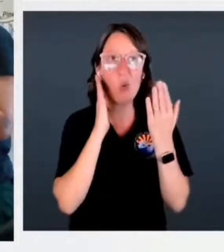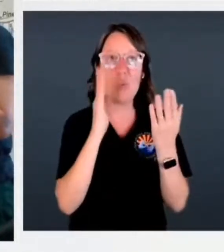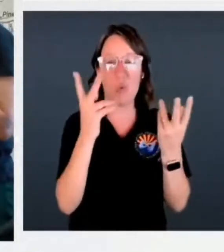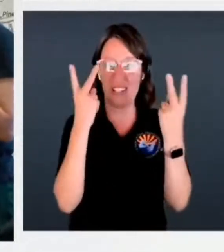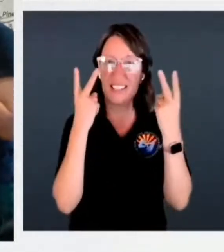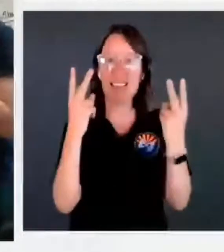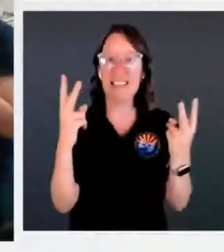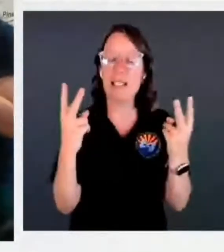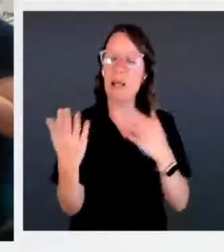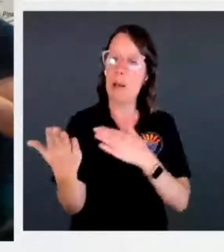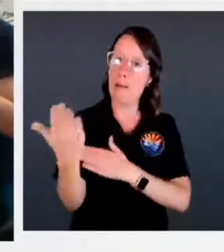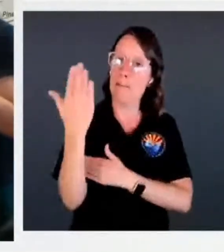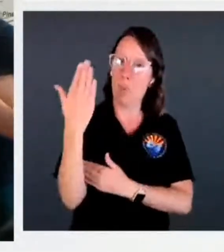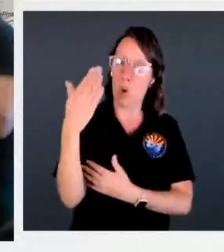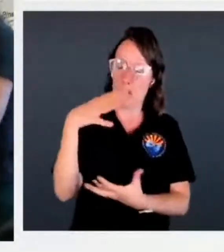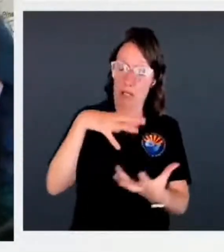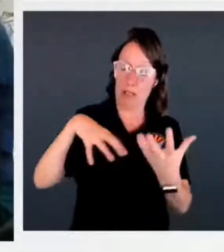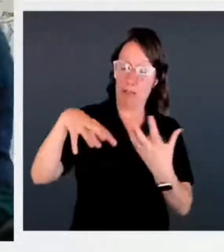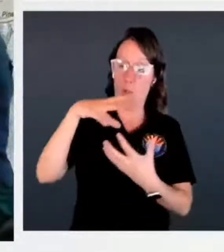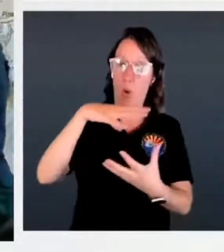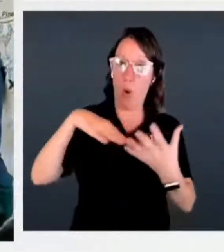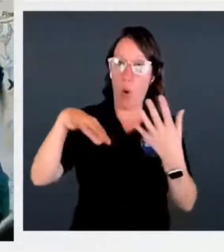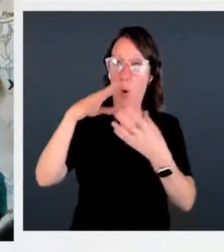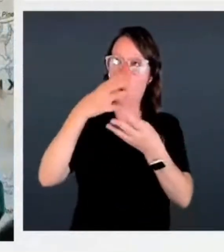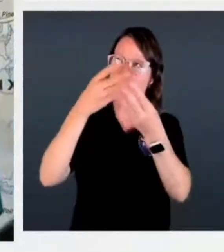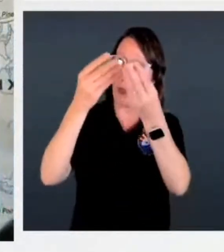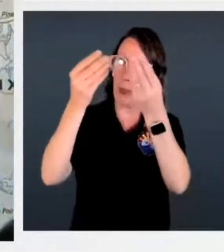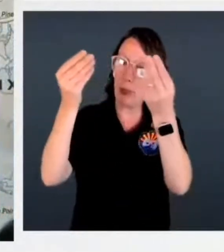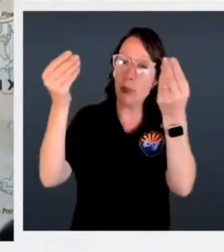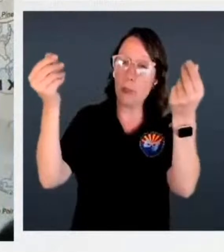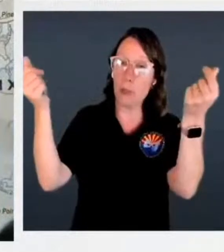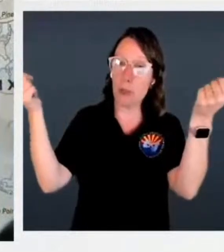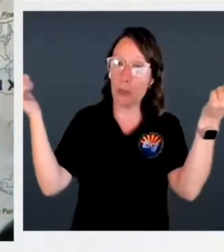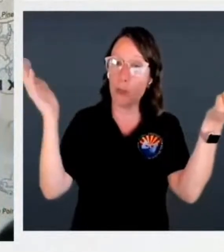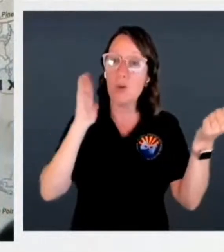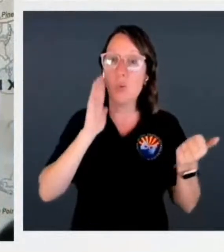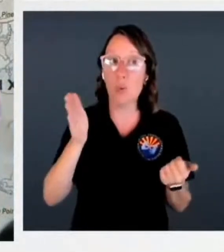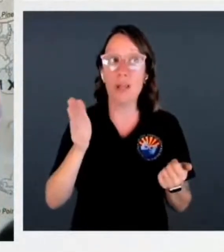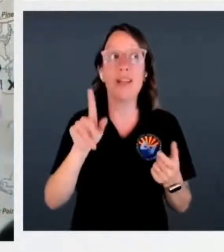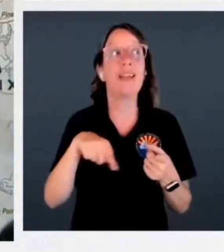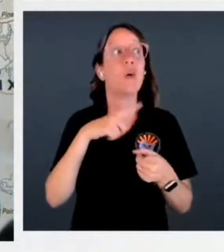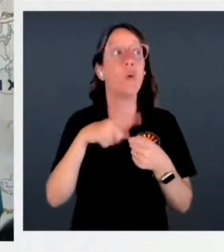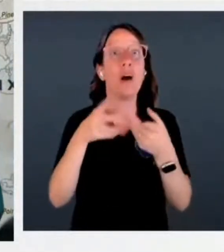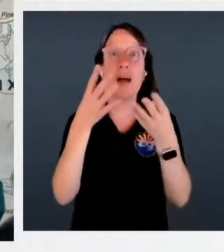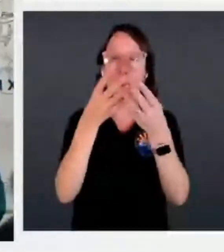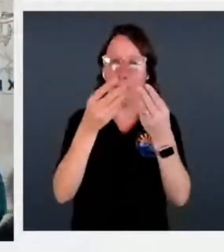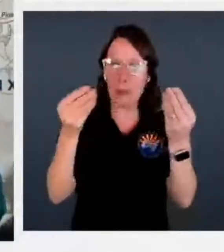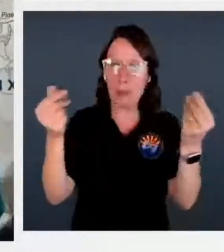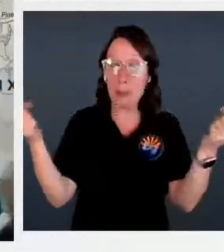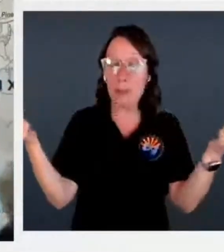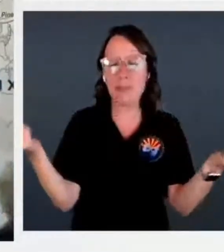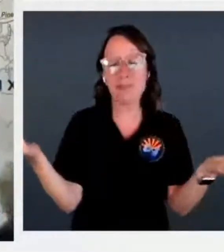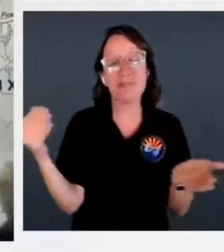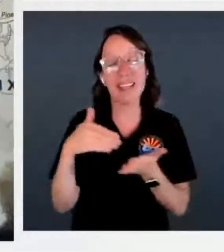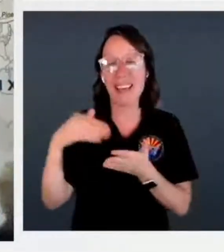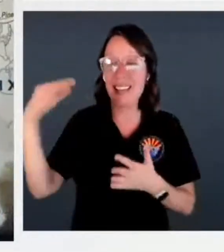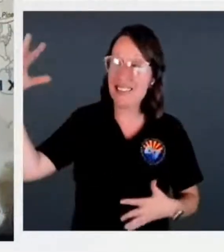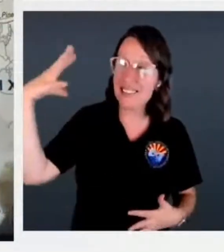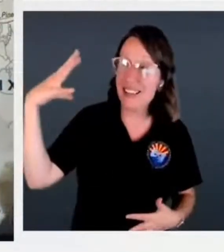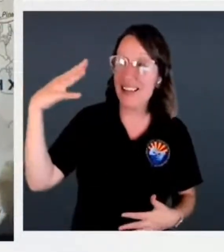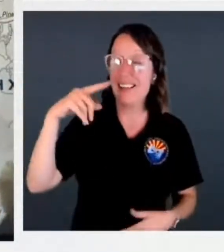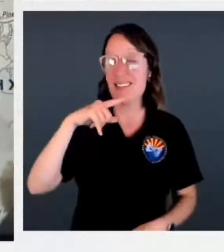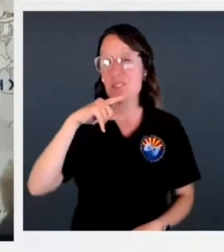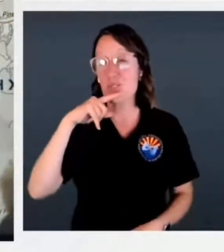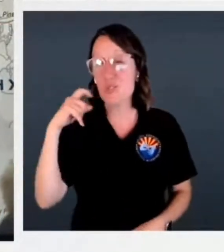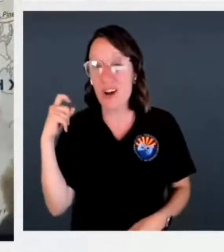in the morning, but they'll clear out pretty quickly, bringing those dry, windy conditions in the afternoon. Again, other